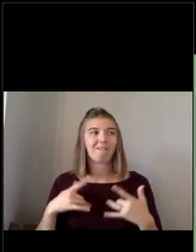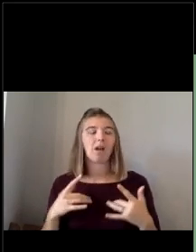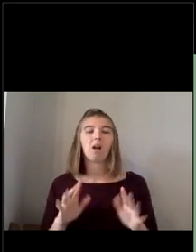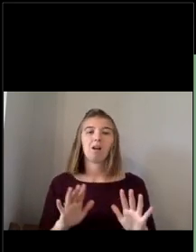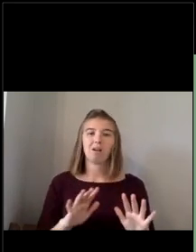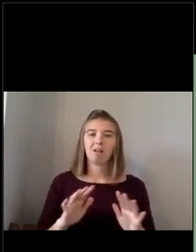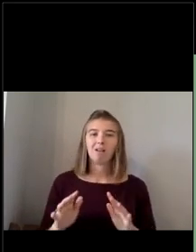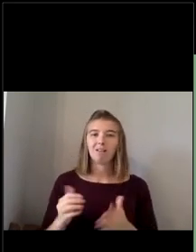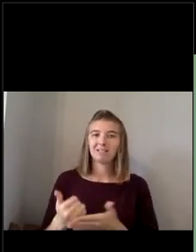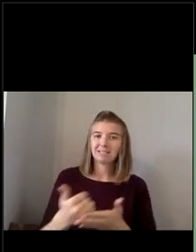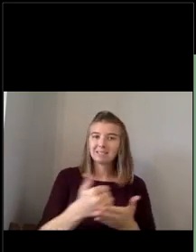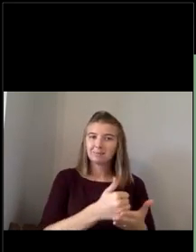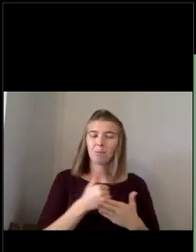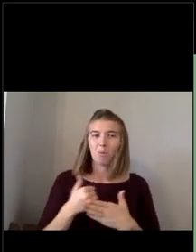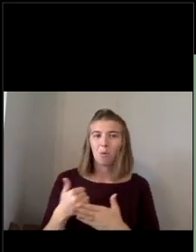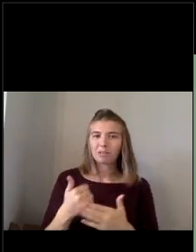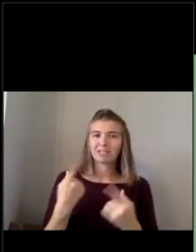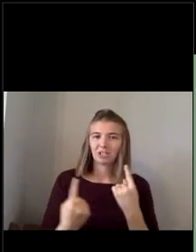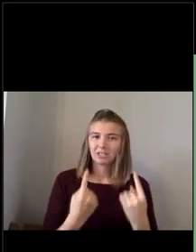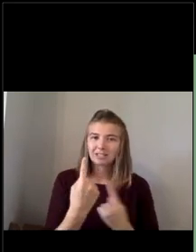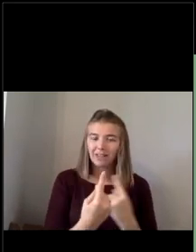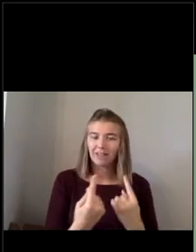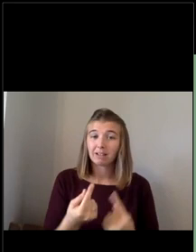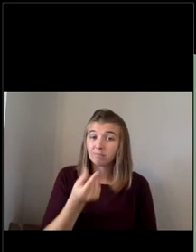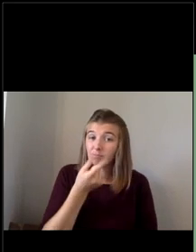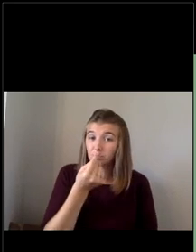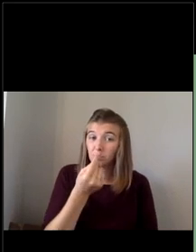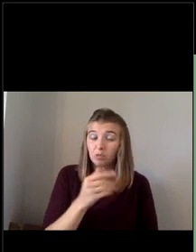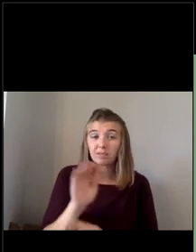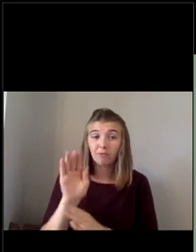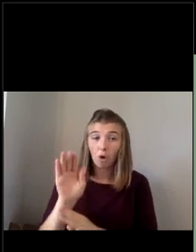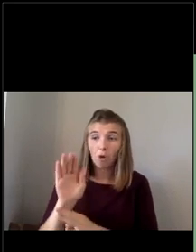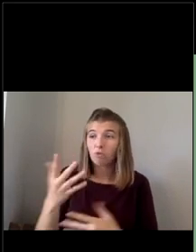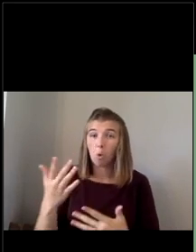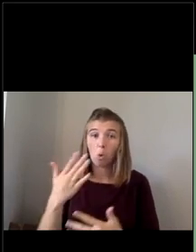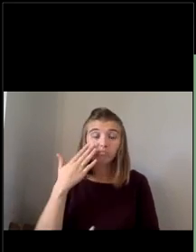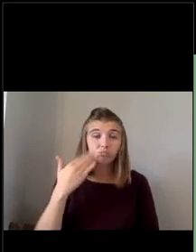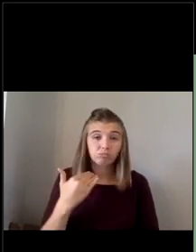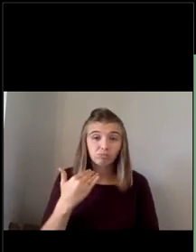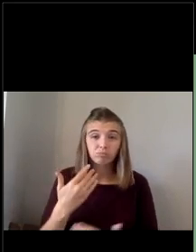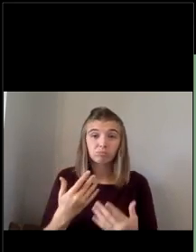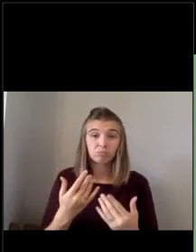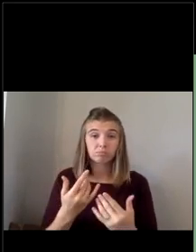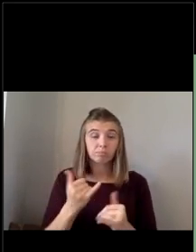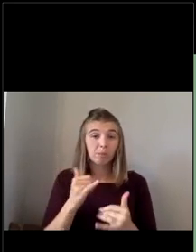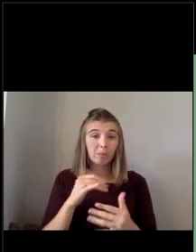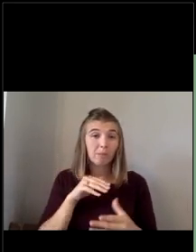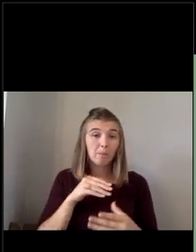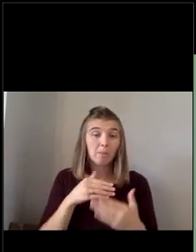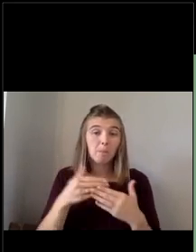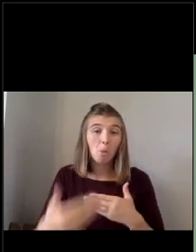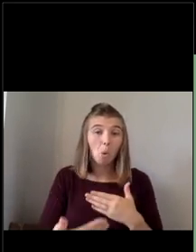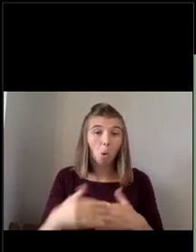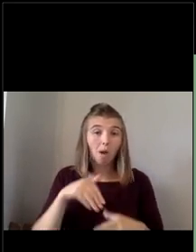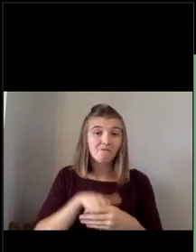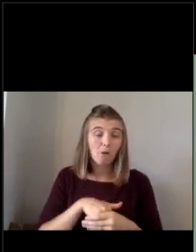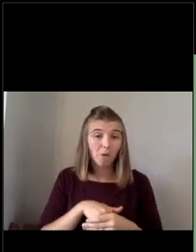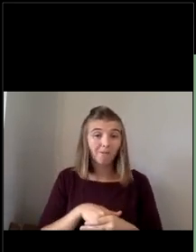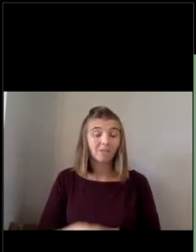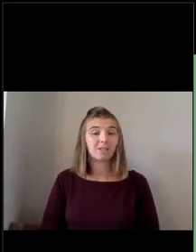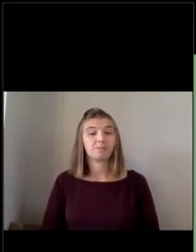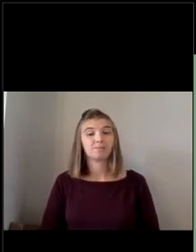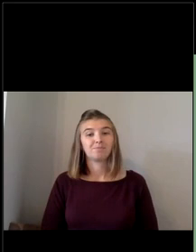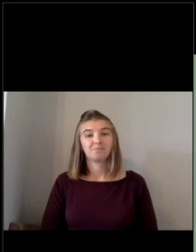very active, you know, religious and faith group community at Kent. And family, so I was not very surprised at all that